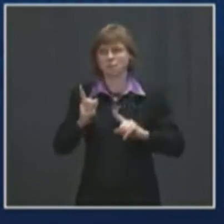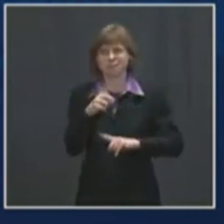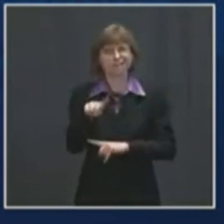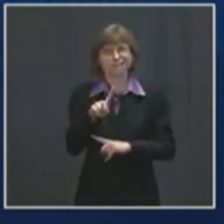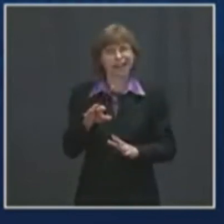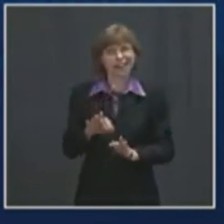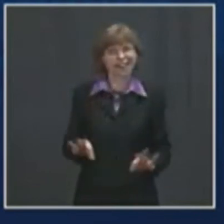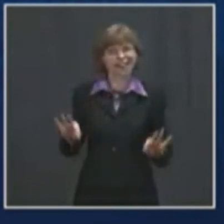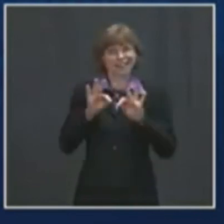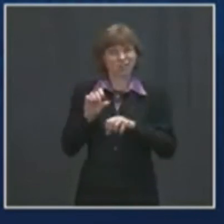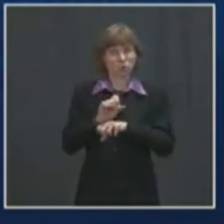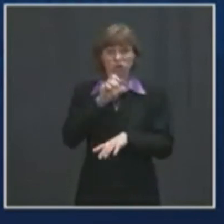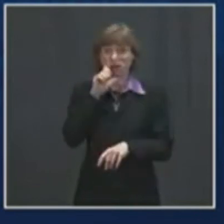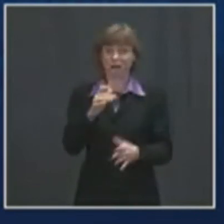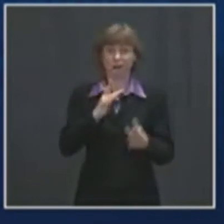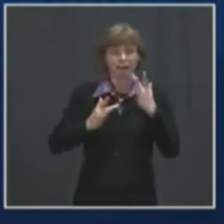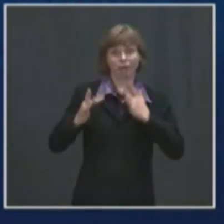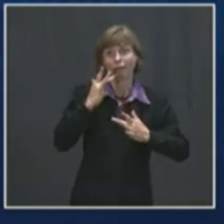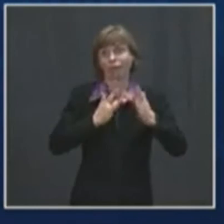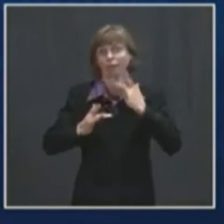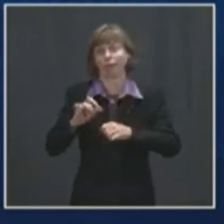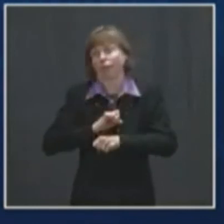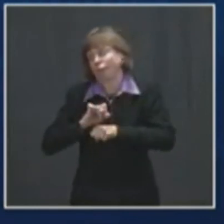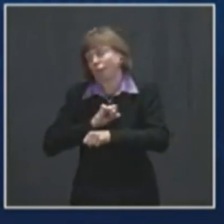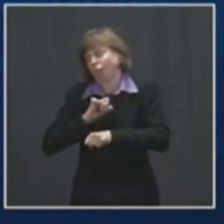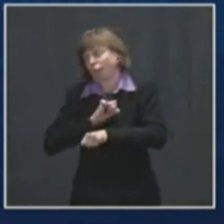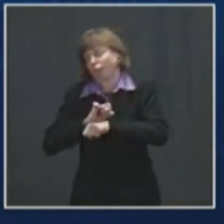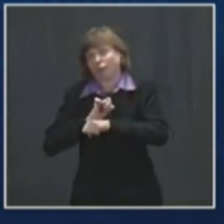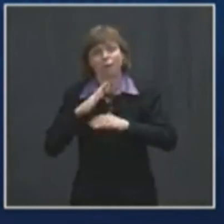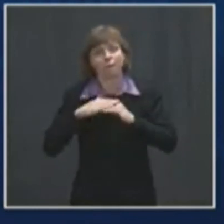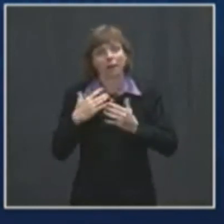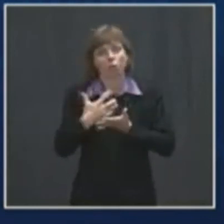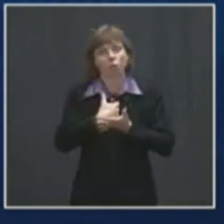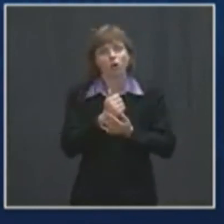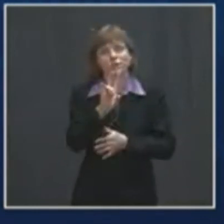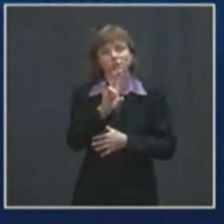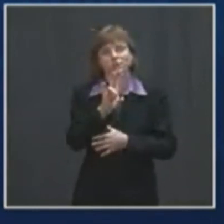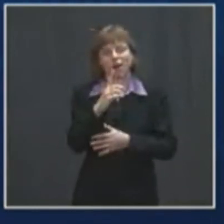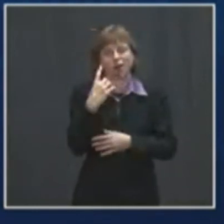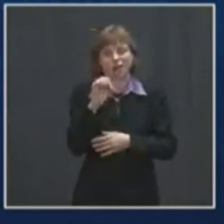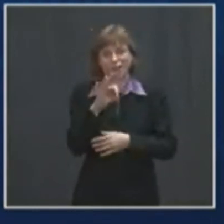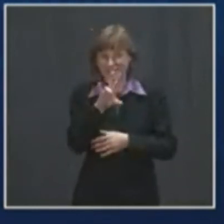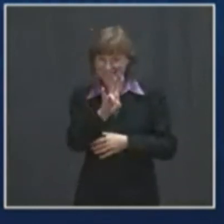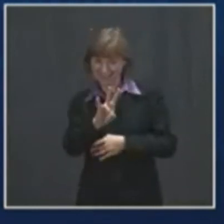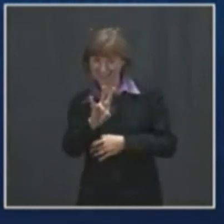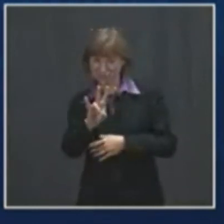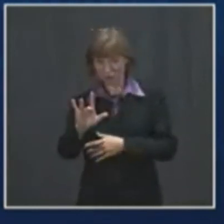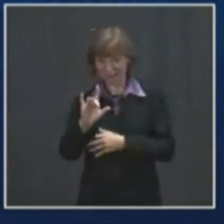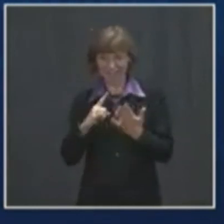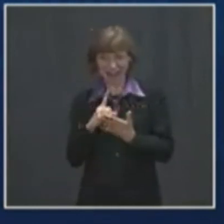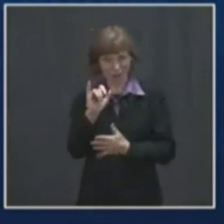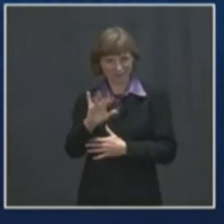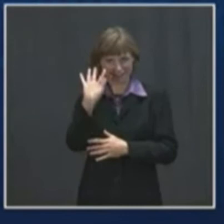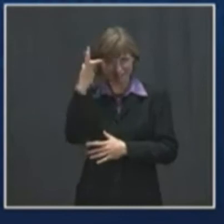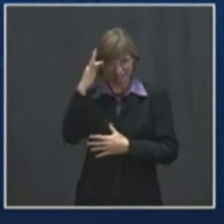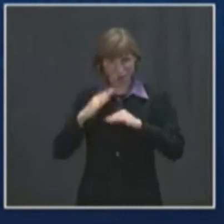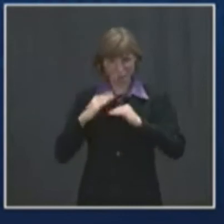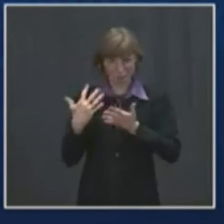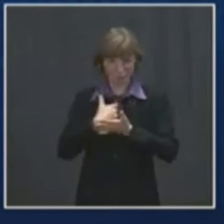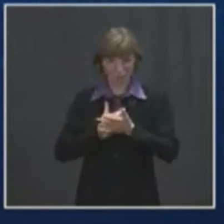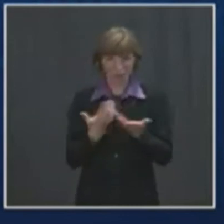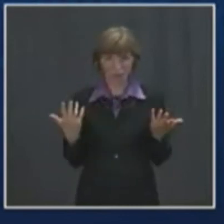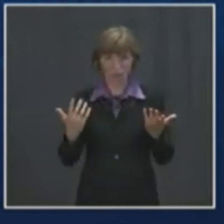not toiling at a minimum wage of $7.25 per hour, which is the federal minimum wage. This